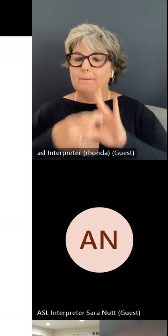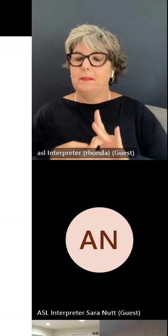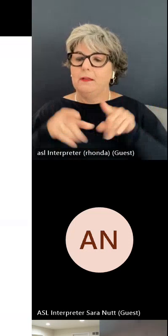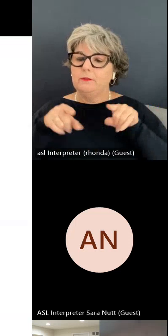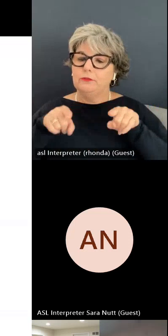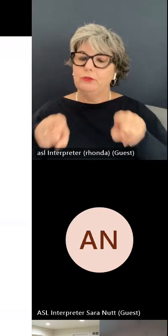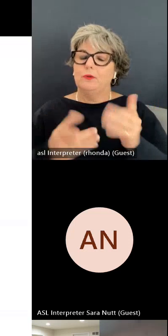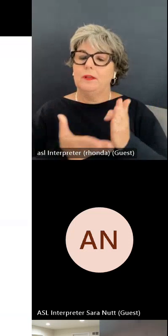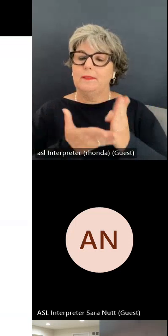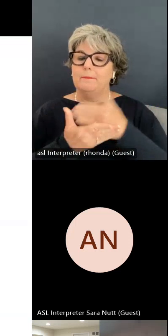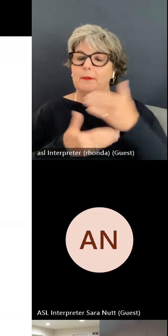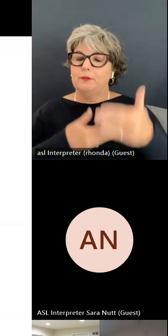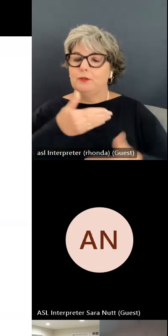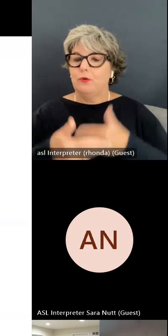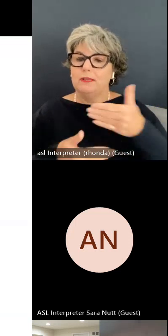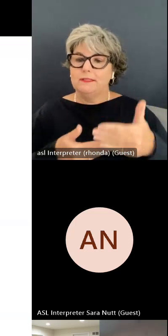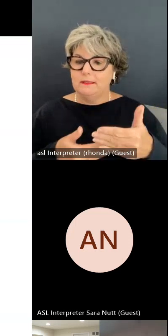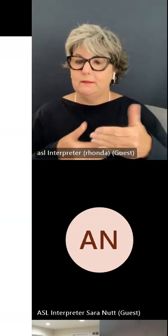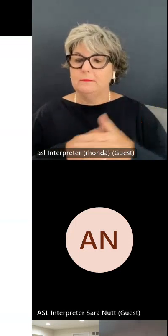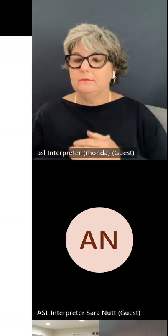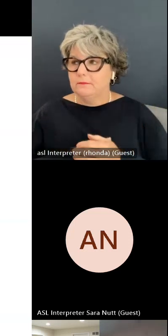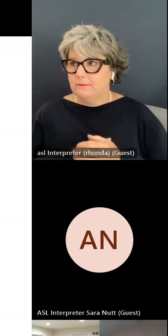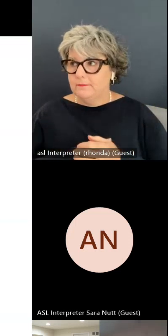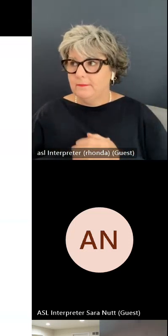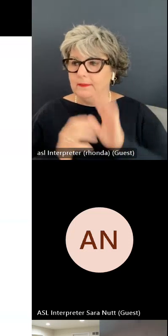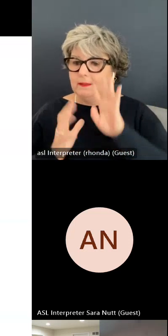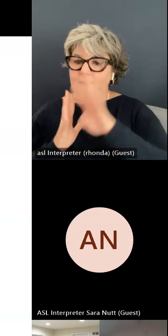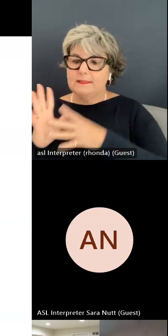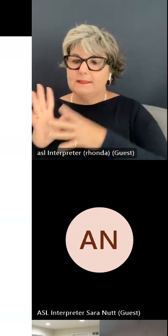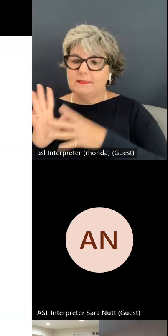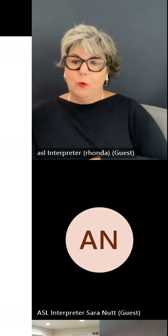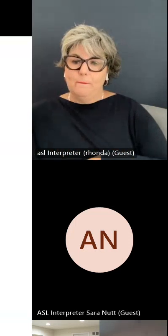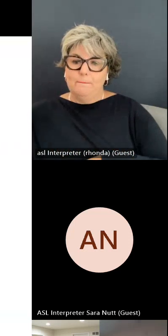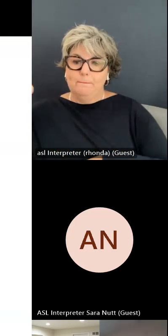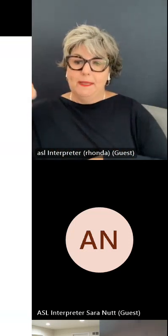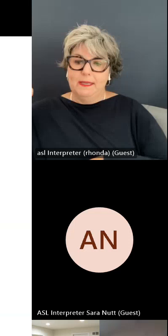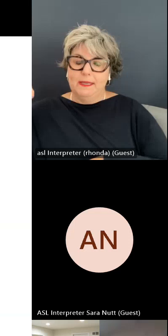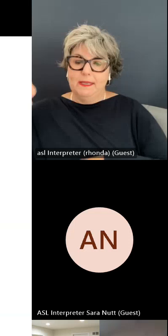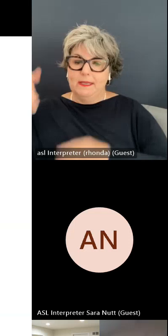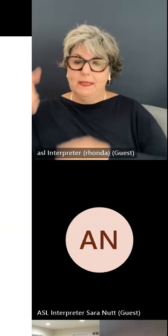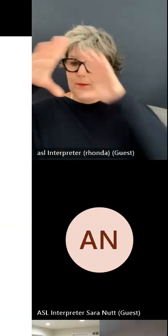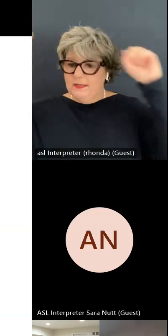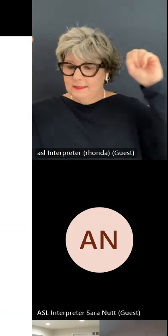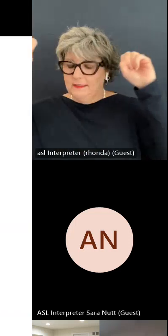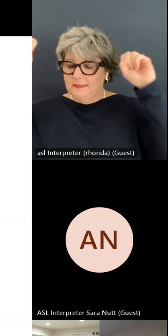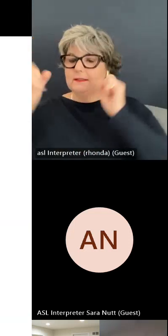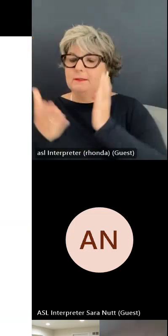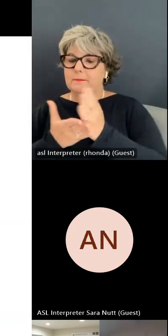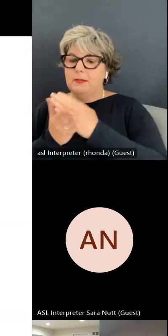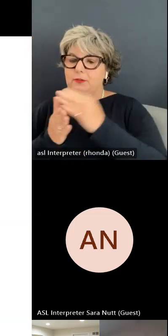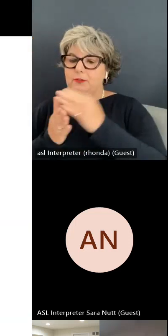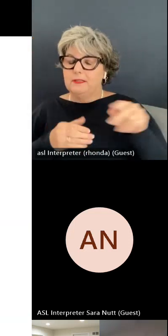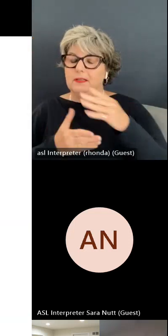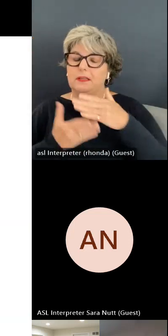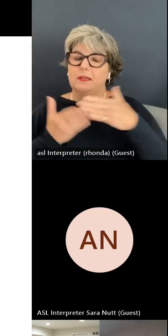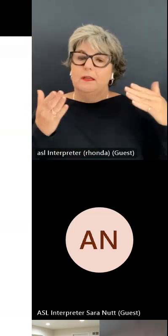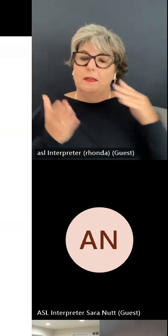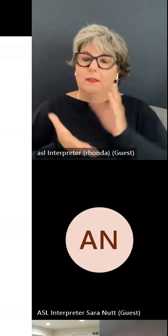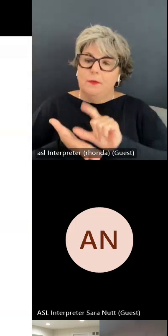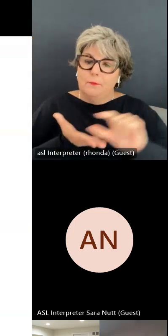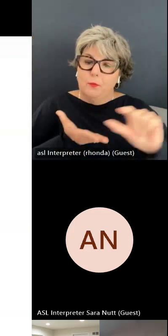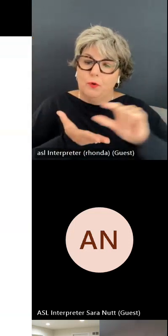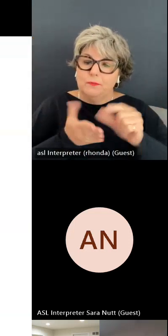budget process, from the Schedule P that is in the President's Budget Appendix to the apportionment, which happens after